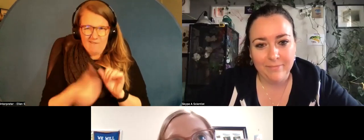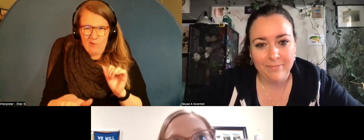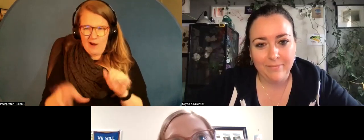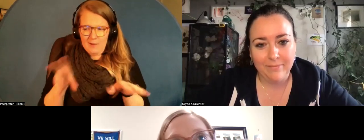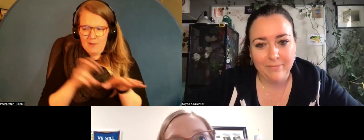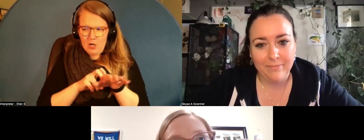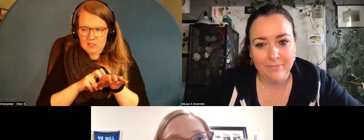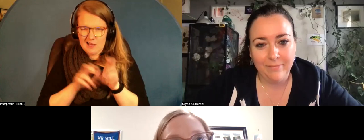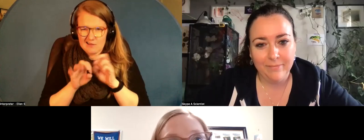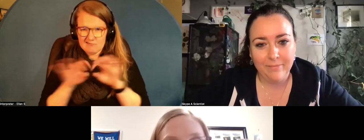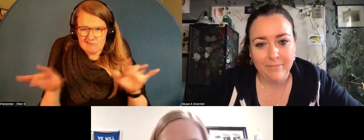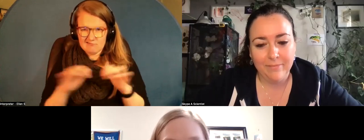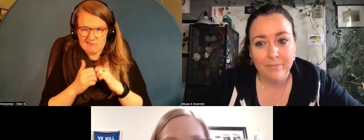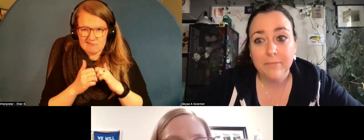to